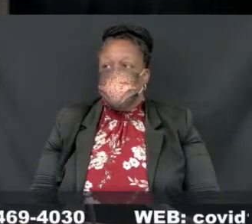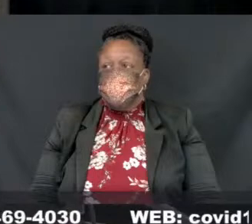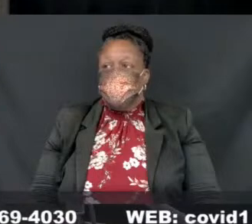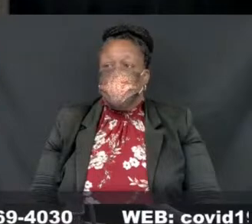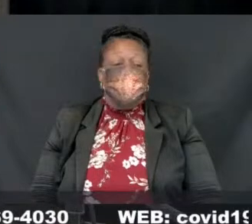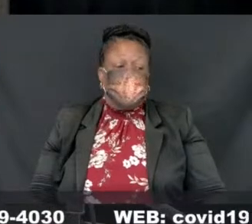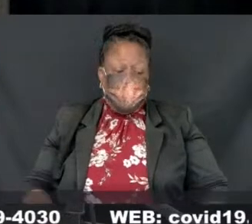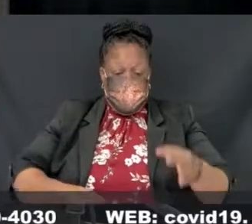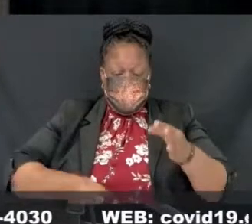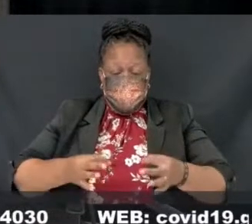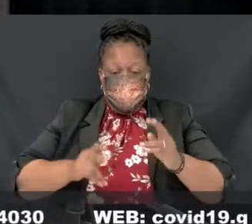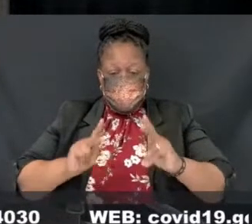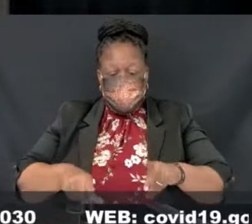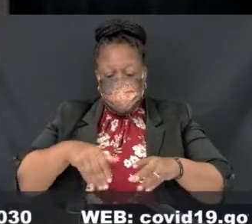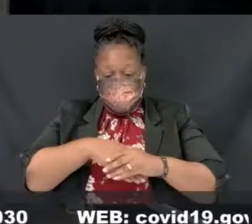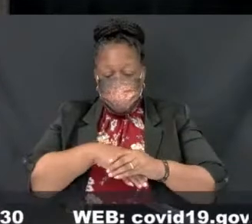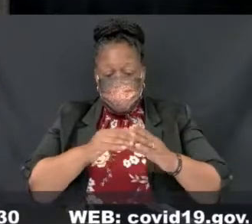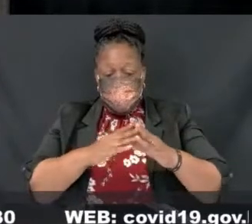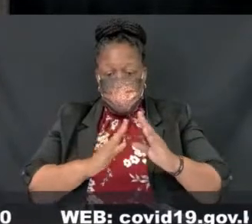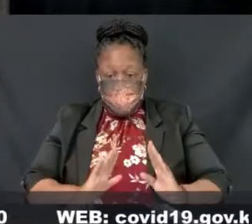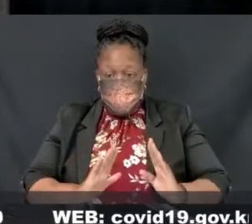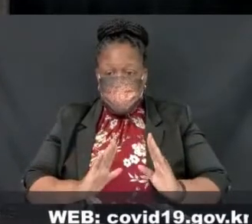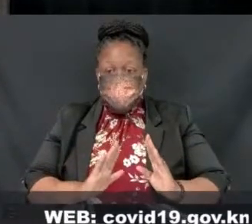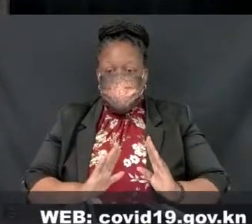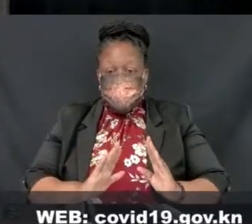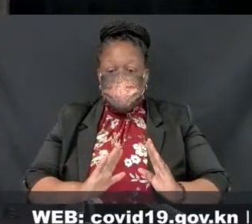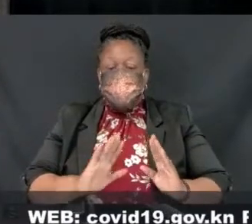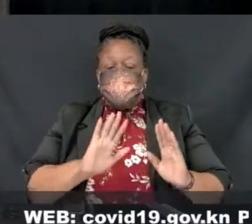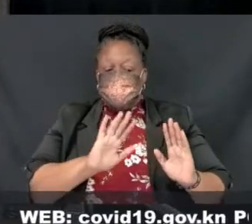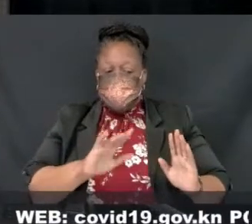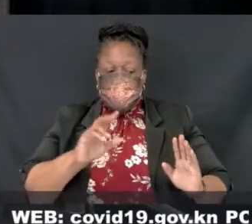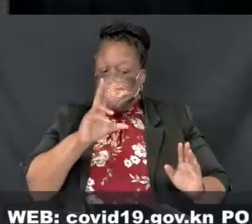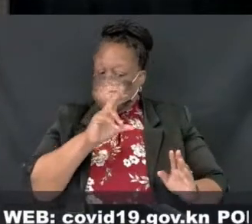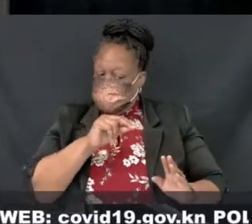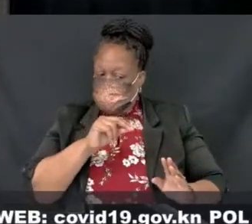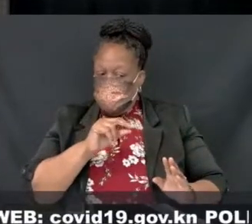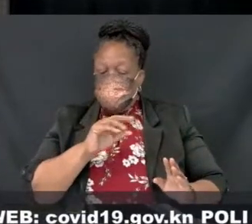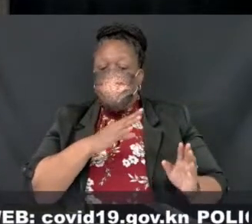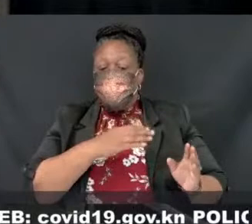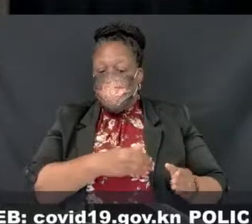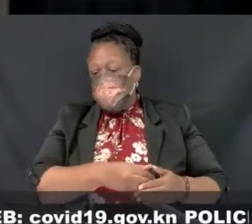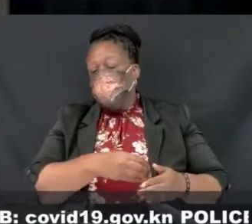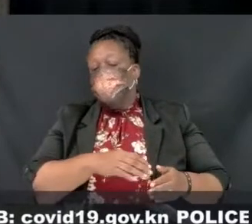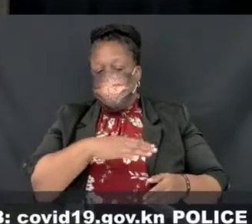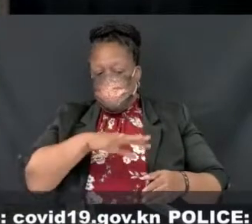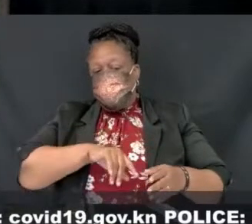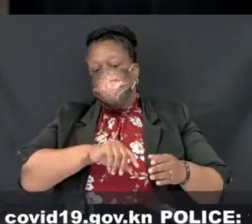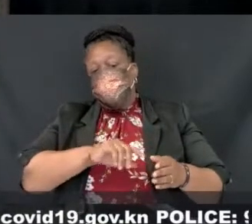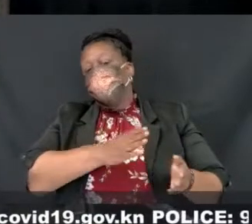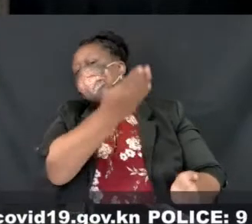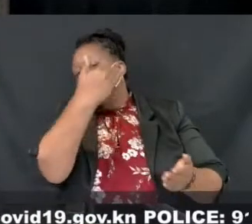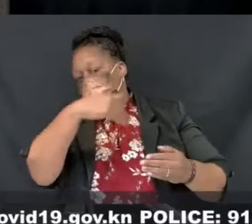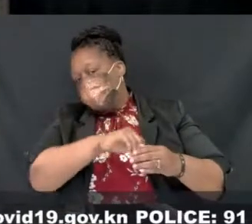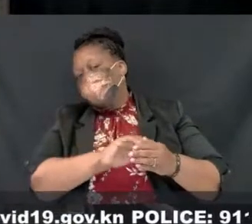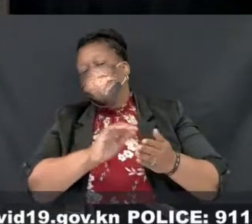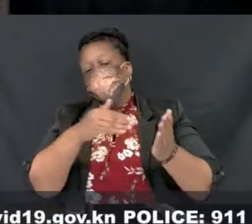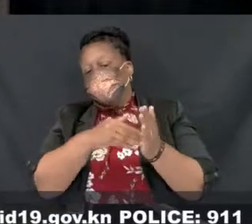in the household have COVID, then we would delay the interview of that household until a later time.